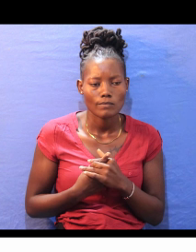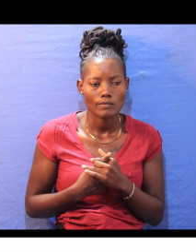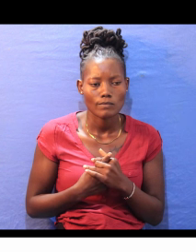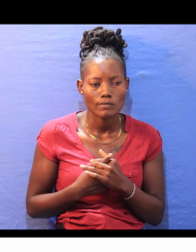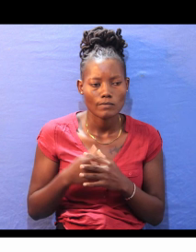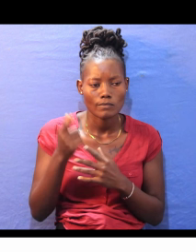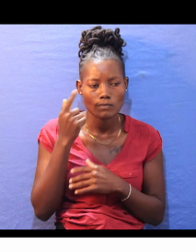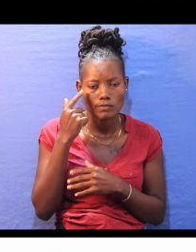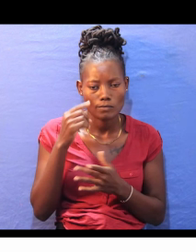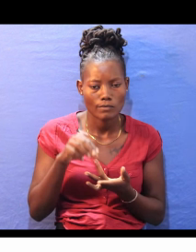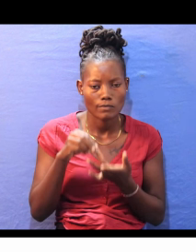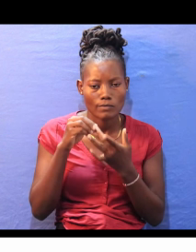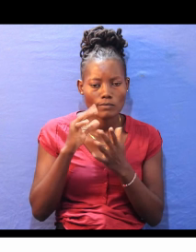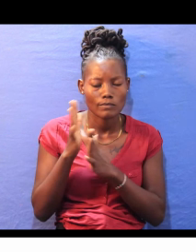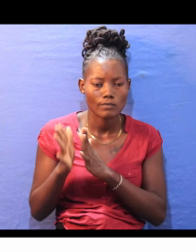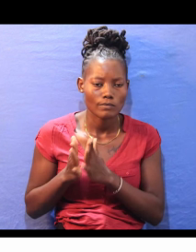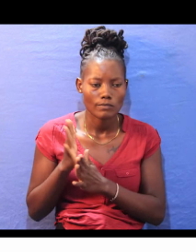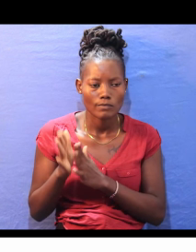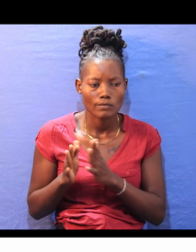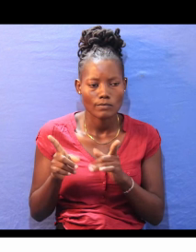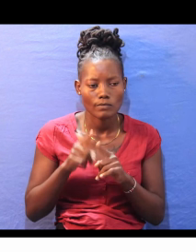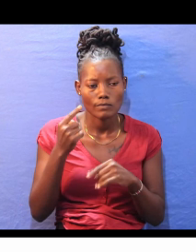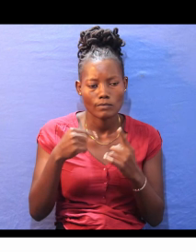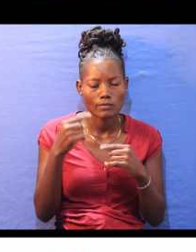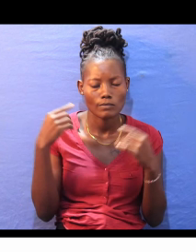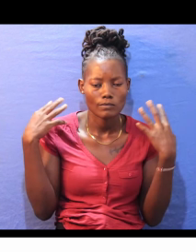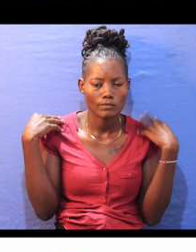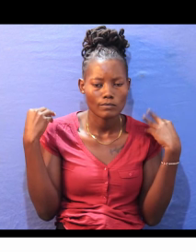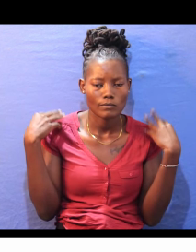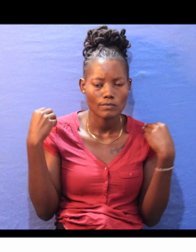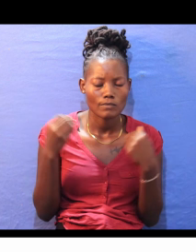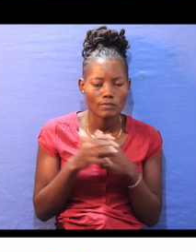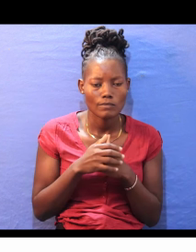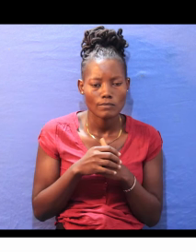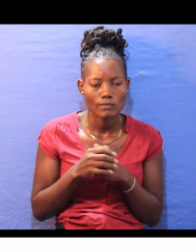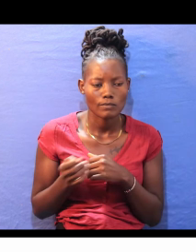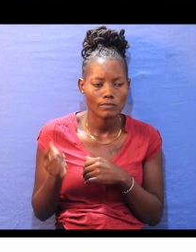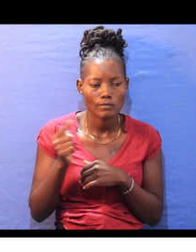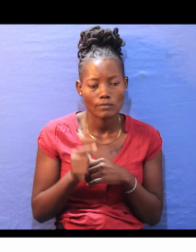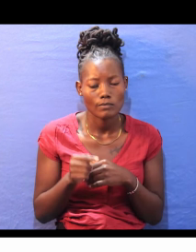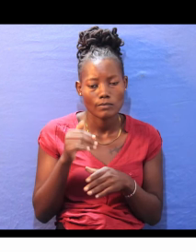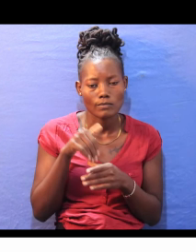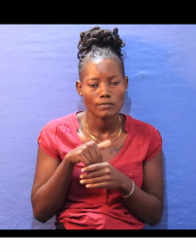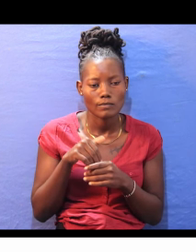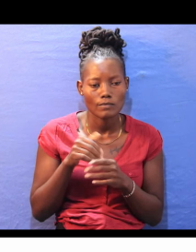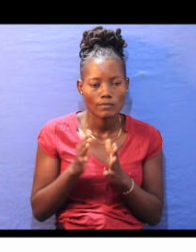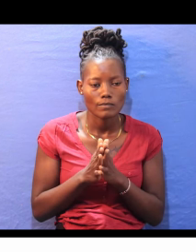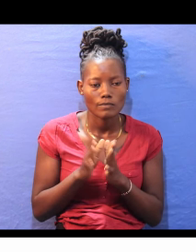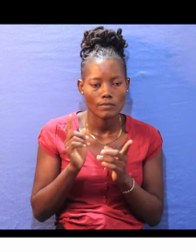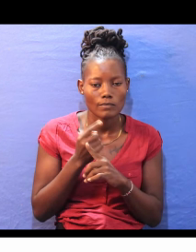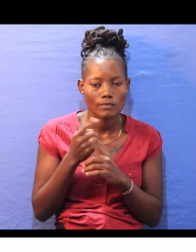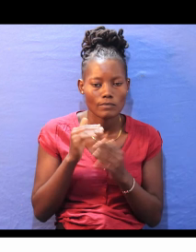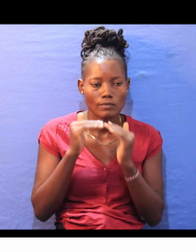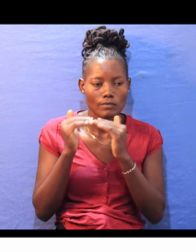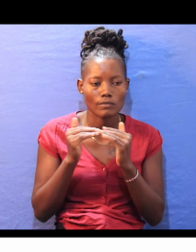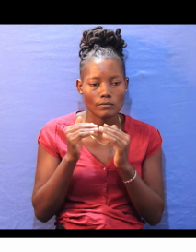special preparatory, special developmental, and competition exercises coming in at different levels to make